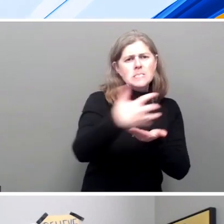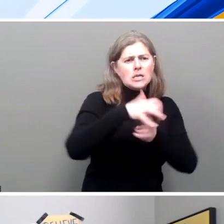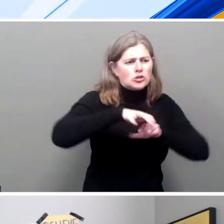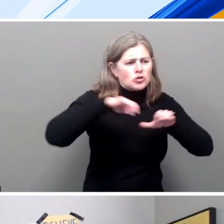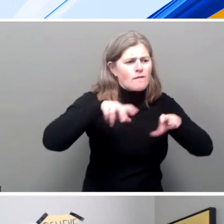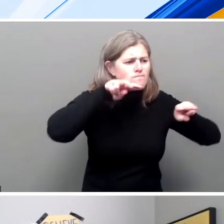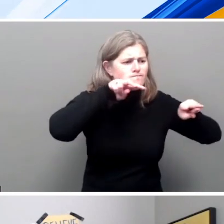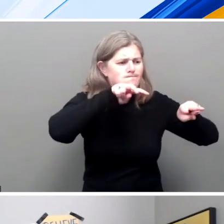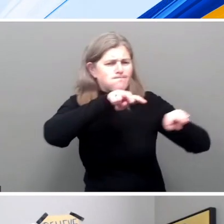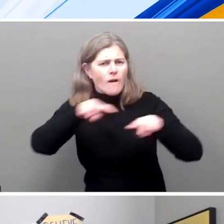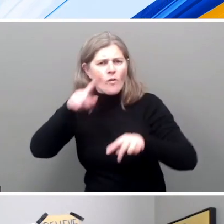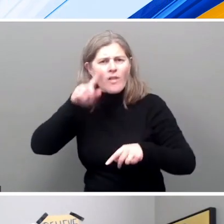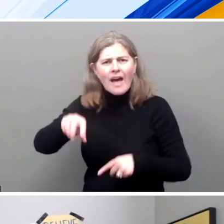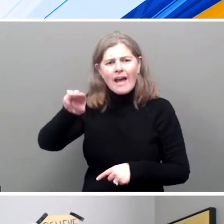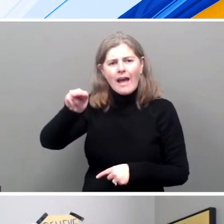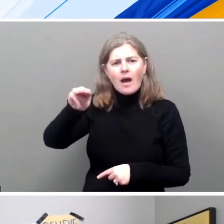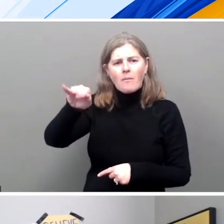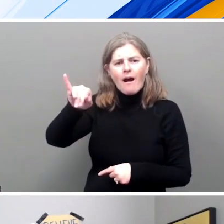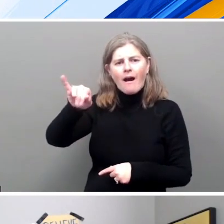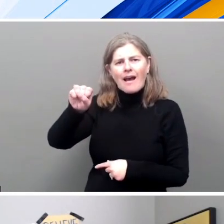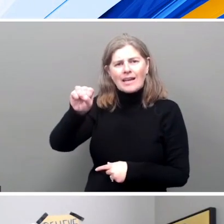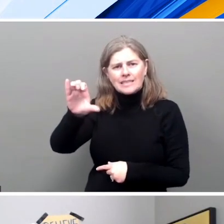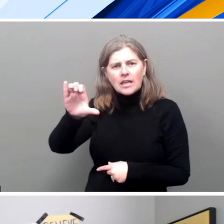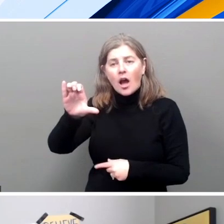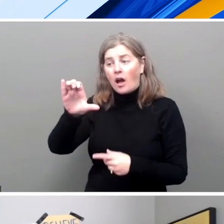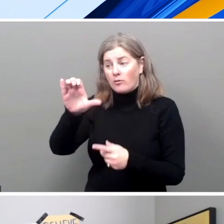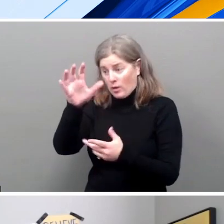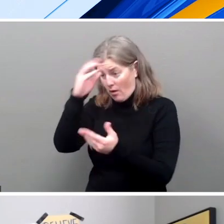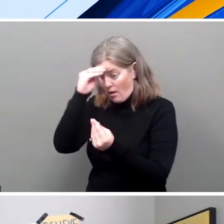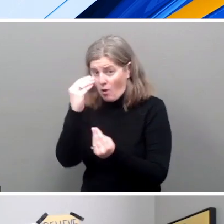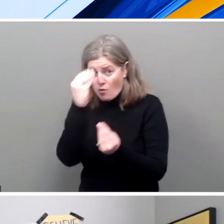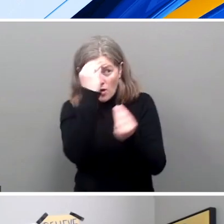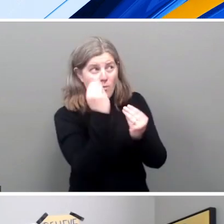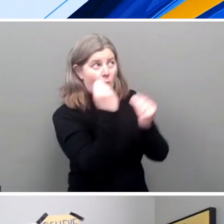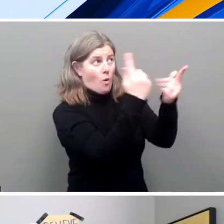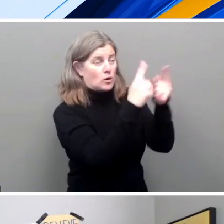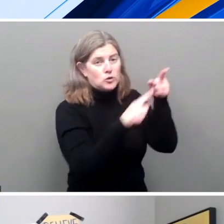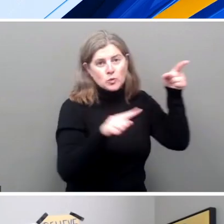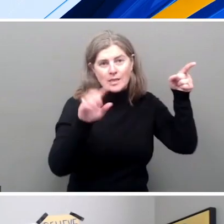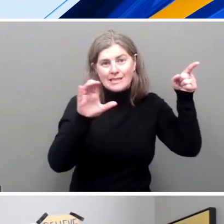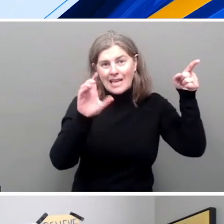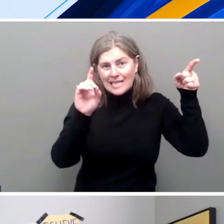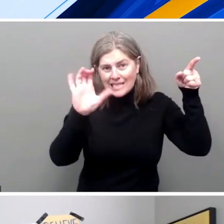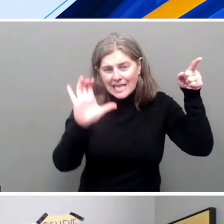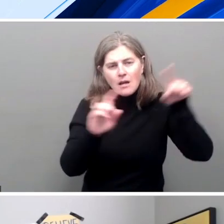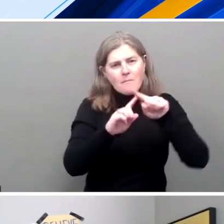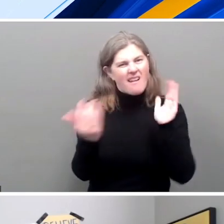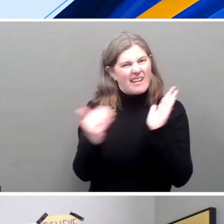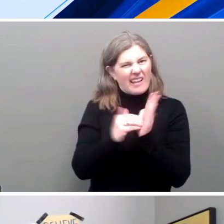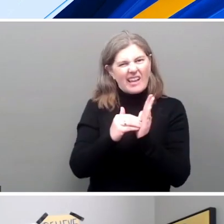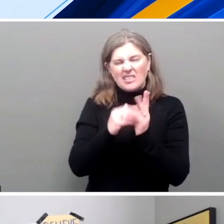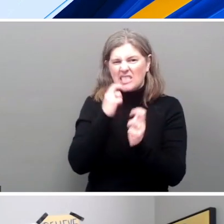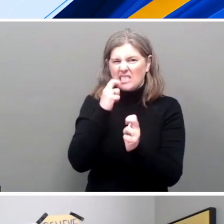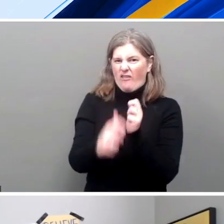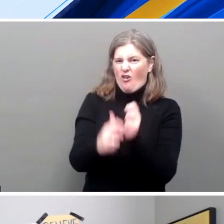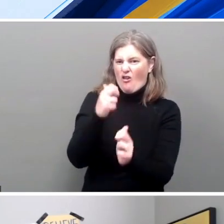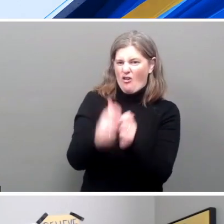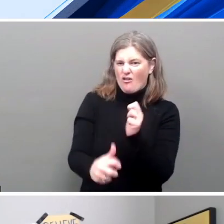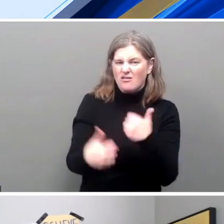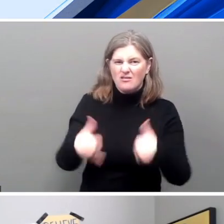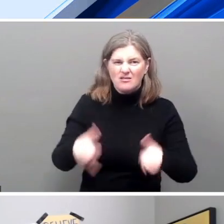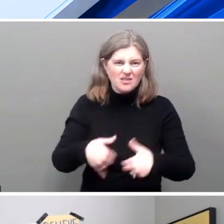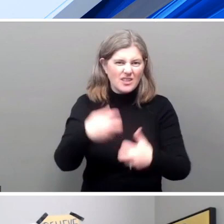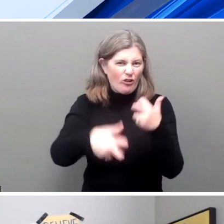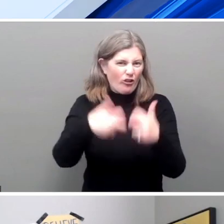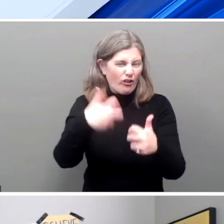surveillance on this and report cases. So this is rolled up by the CDC. But again, it's quite different. It's very